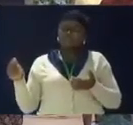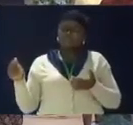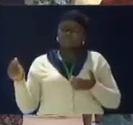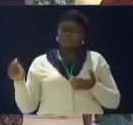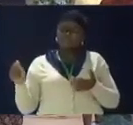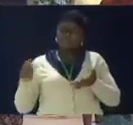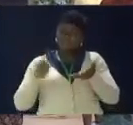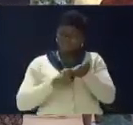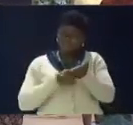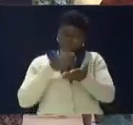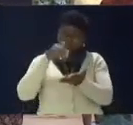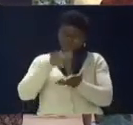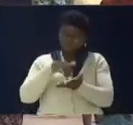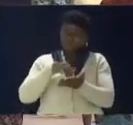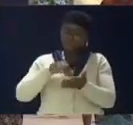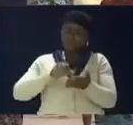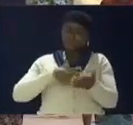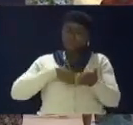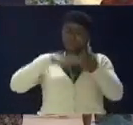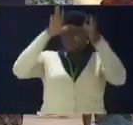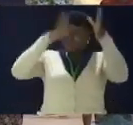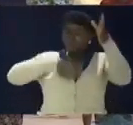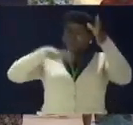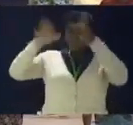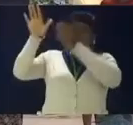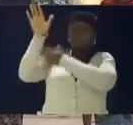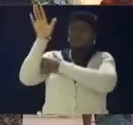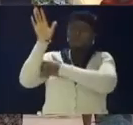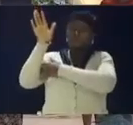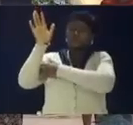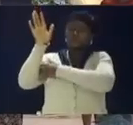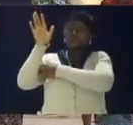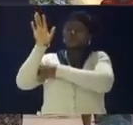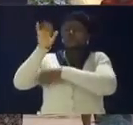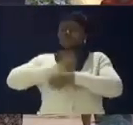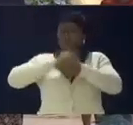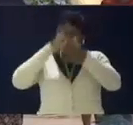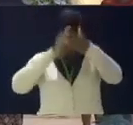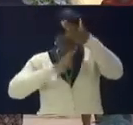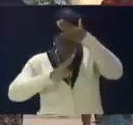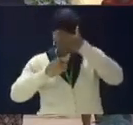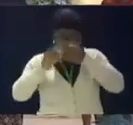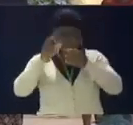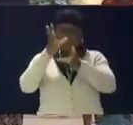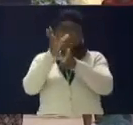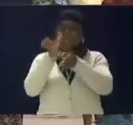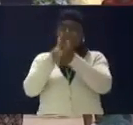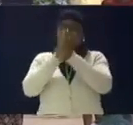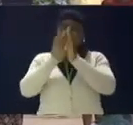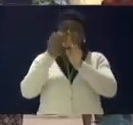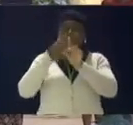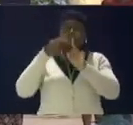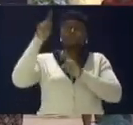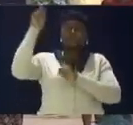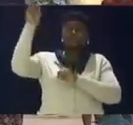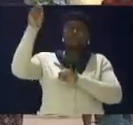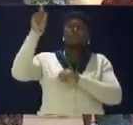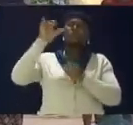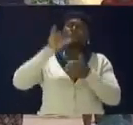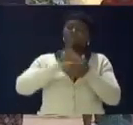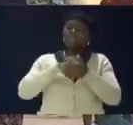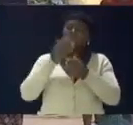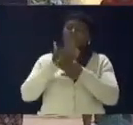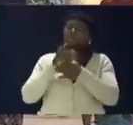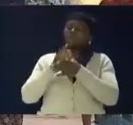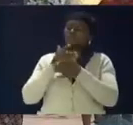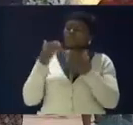And once again, my Father and my God, I humbly request from you that between now